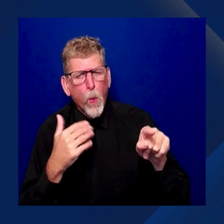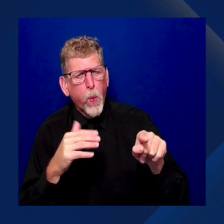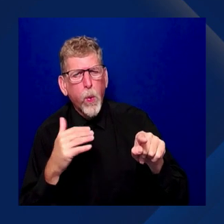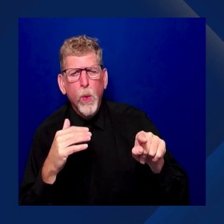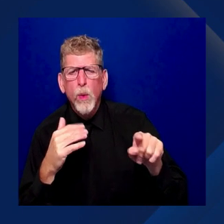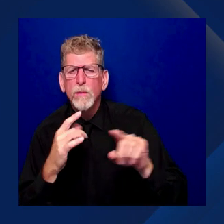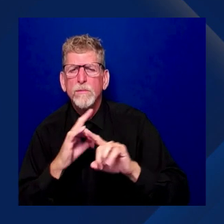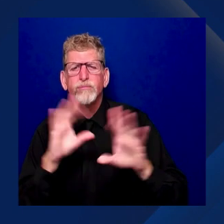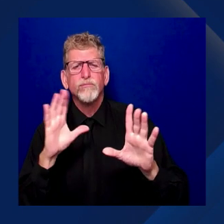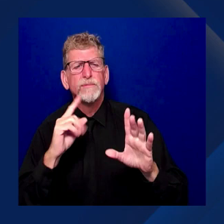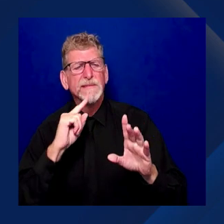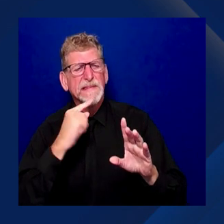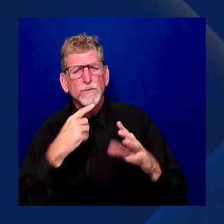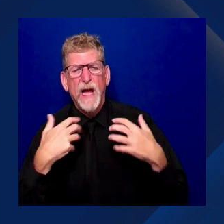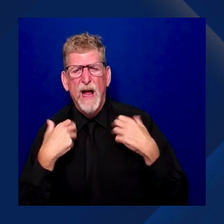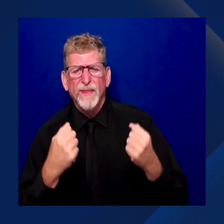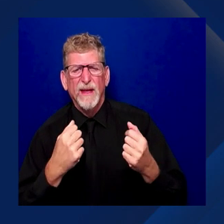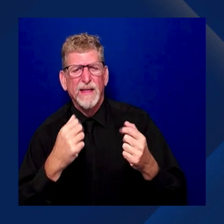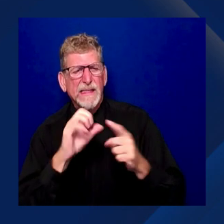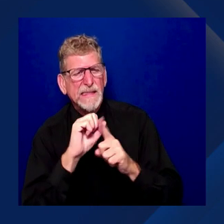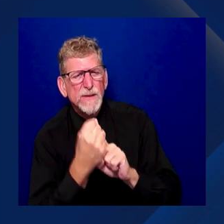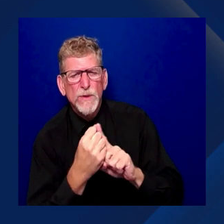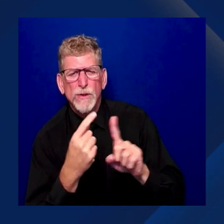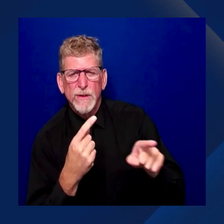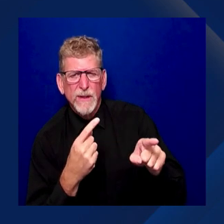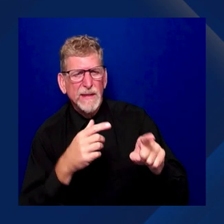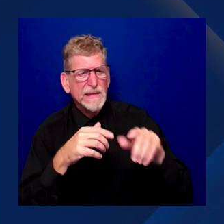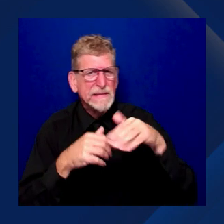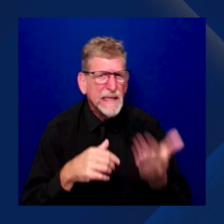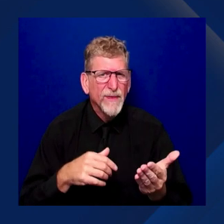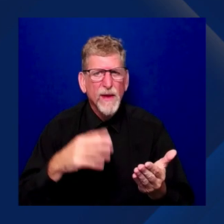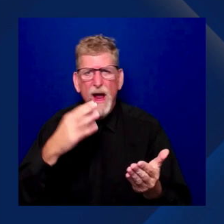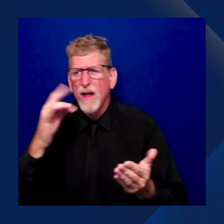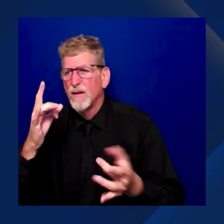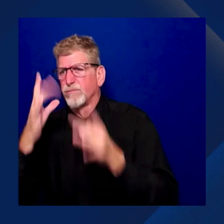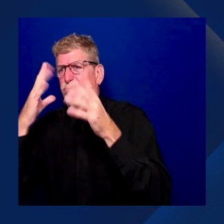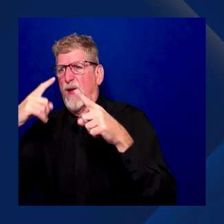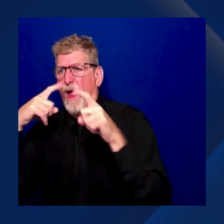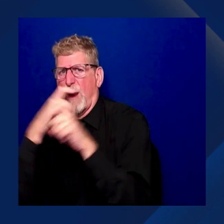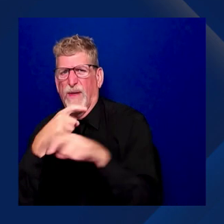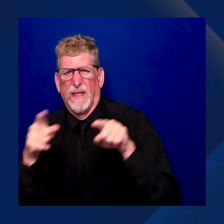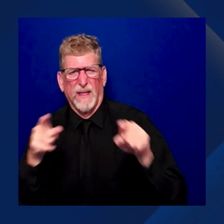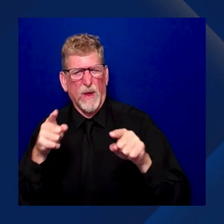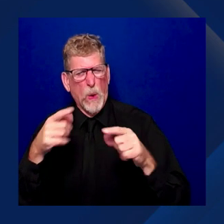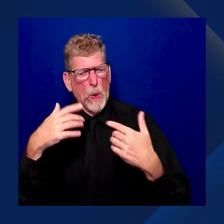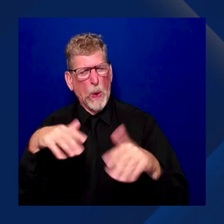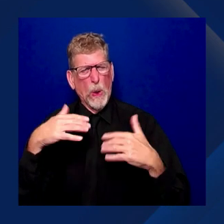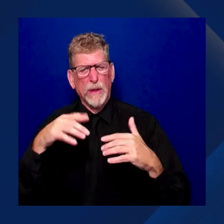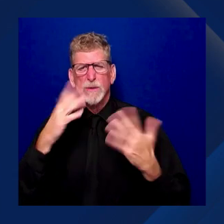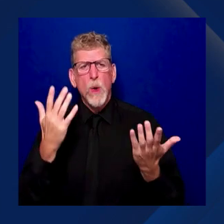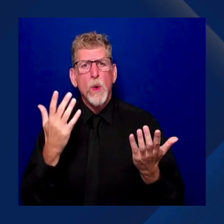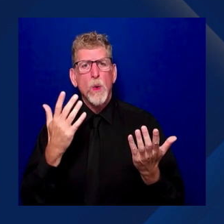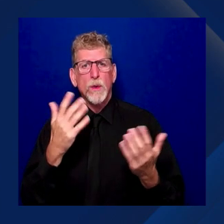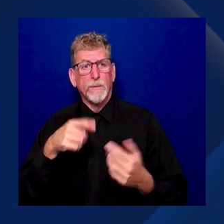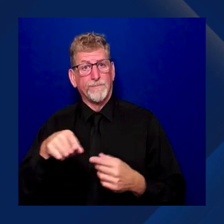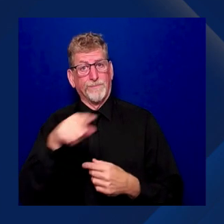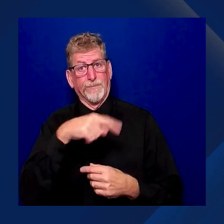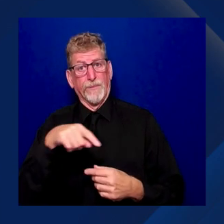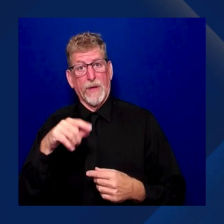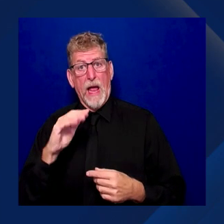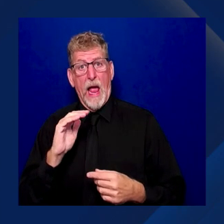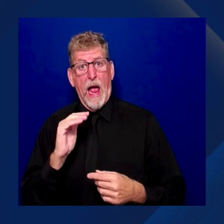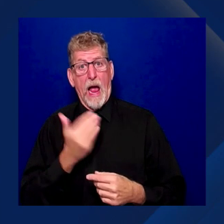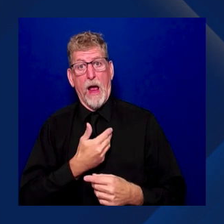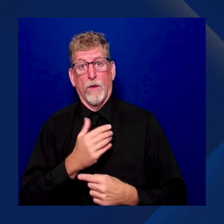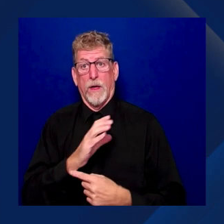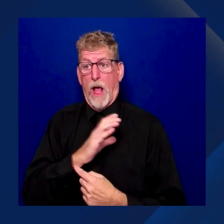simply unacceptable. And it's an important reason why the esteemed members of Congress on this panel are working so